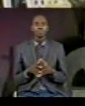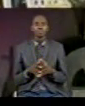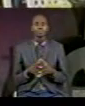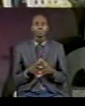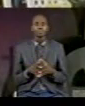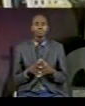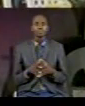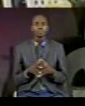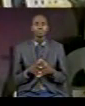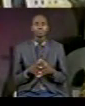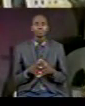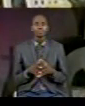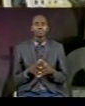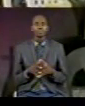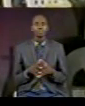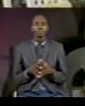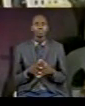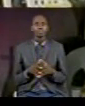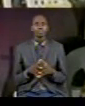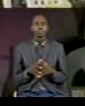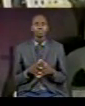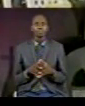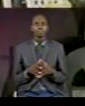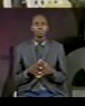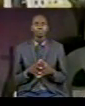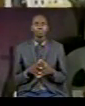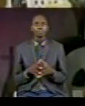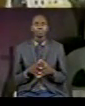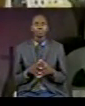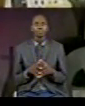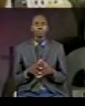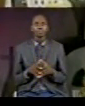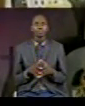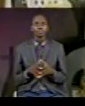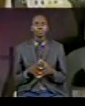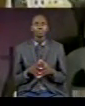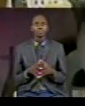at me, please? Supervisors.